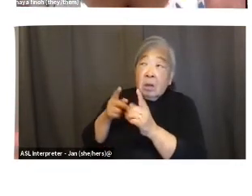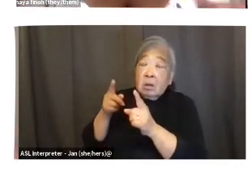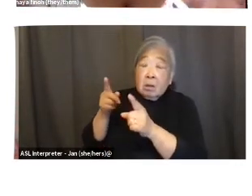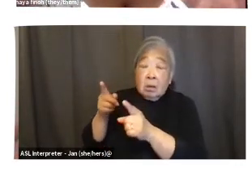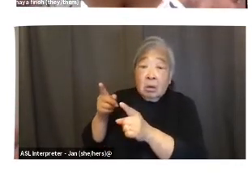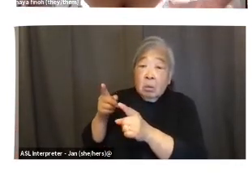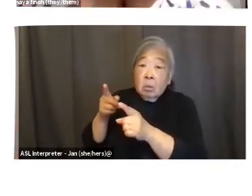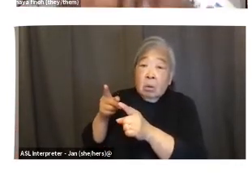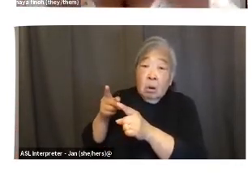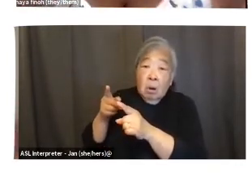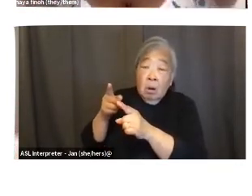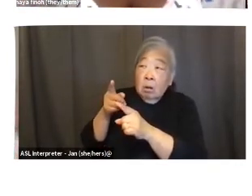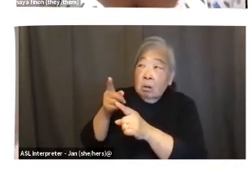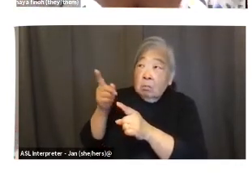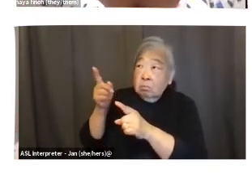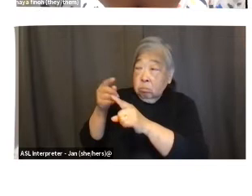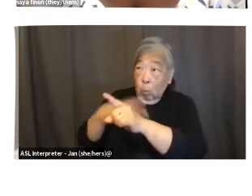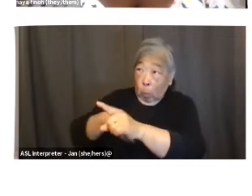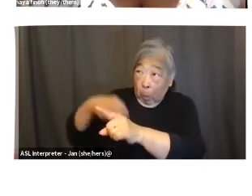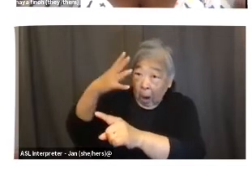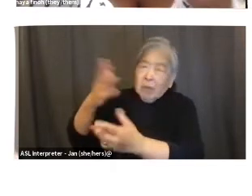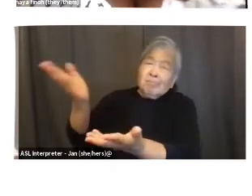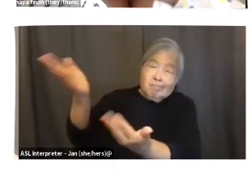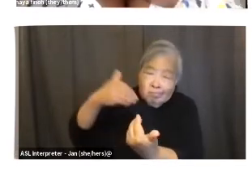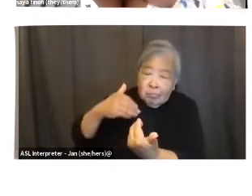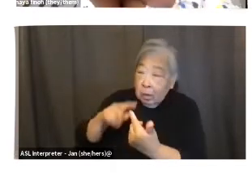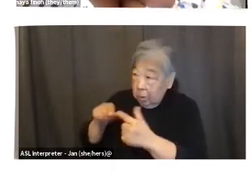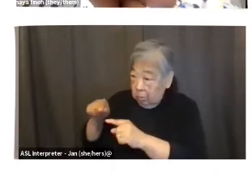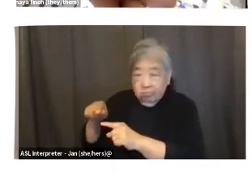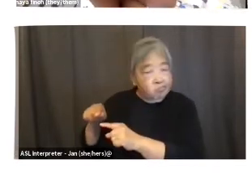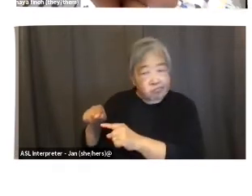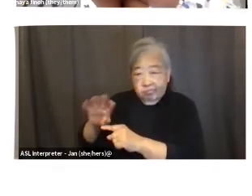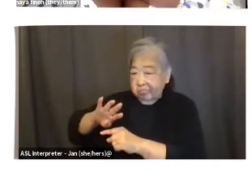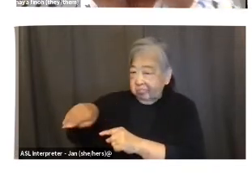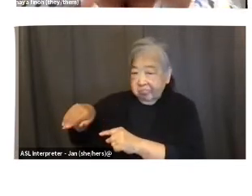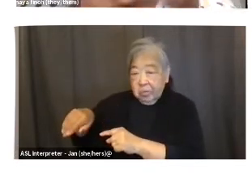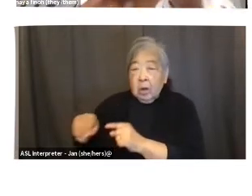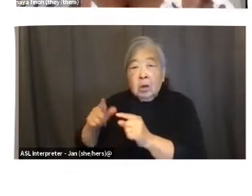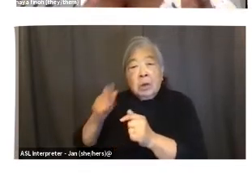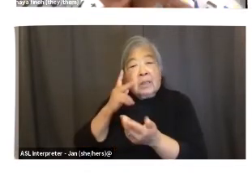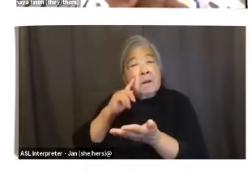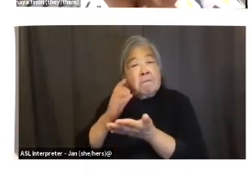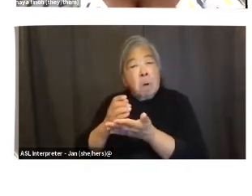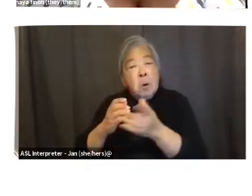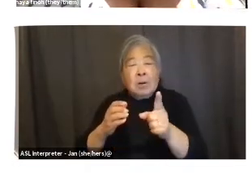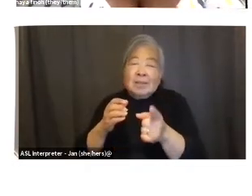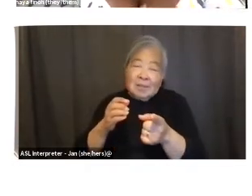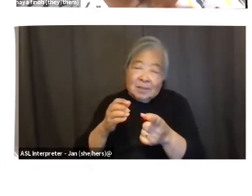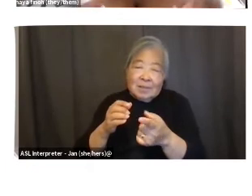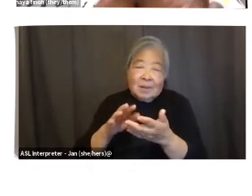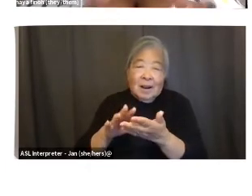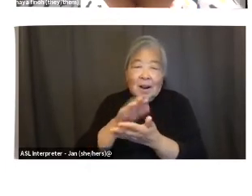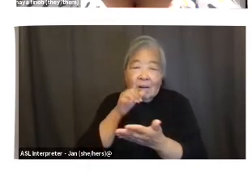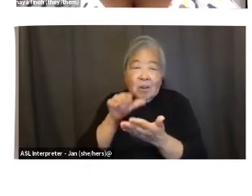with the vision of whitening into a new nation. And we see this photo of, it's a cover letter from a